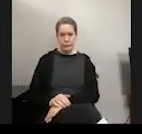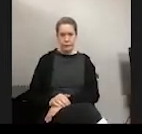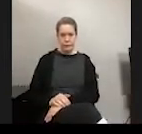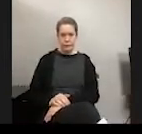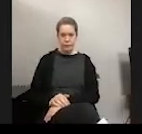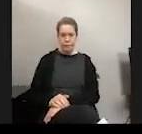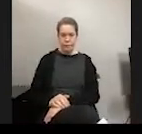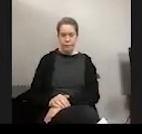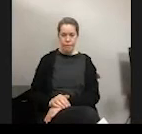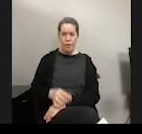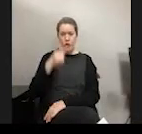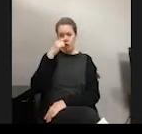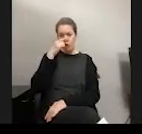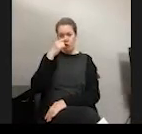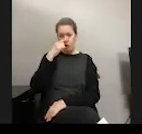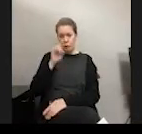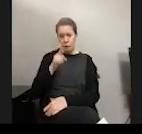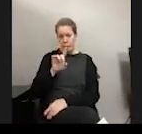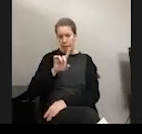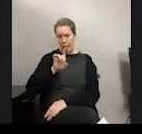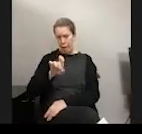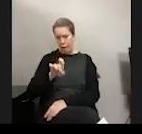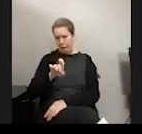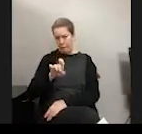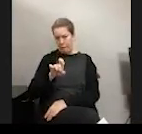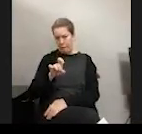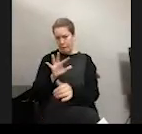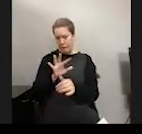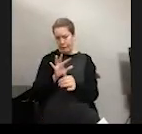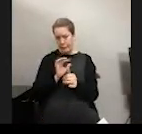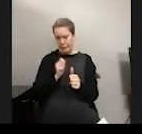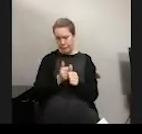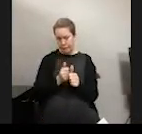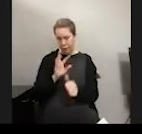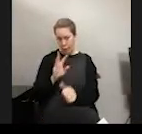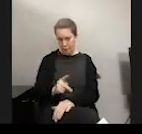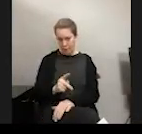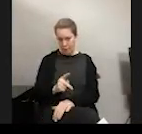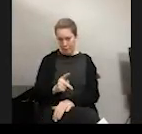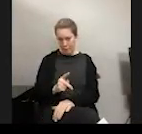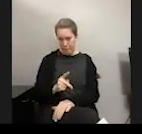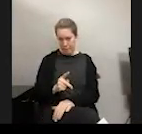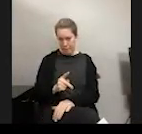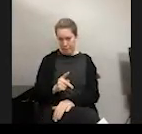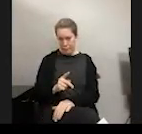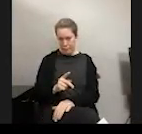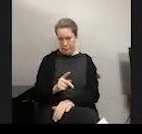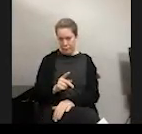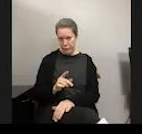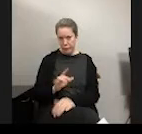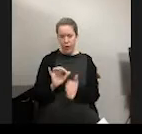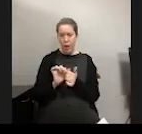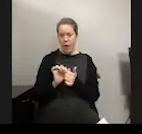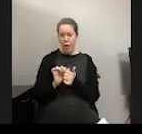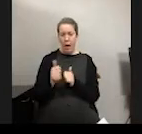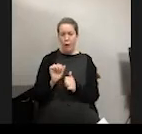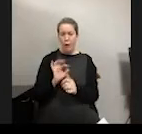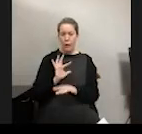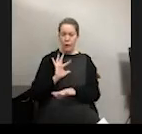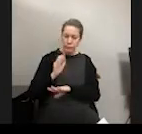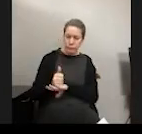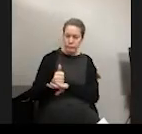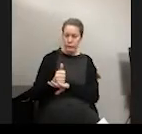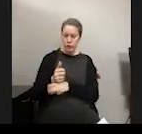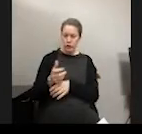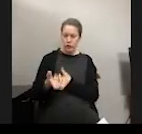that. So in terms of community outreach and going out there to communities, how do we go about establishing trust with communities who have,